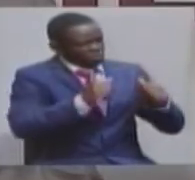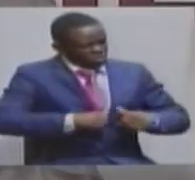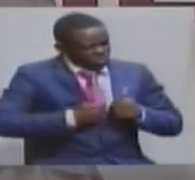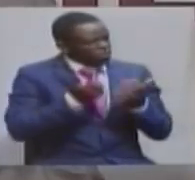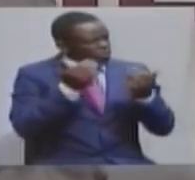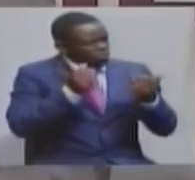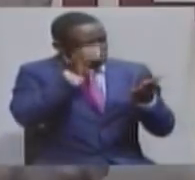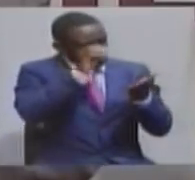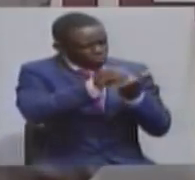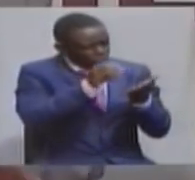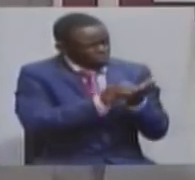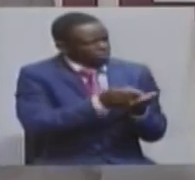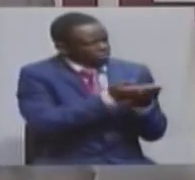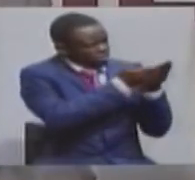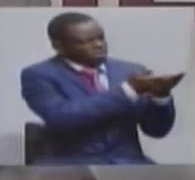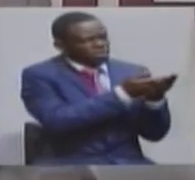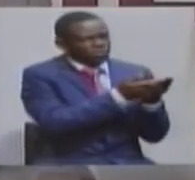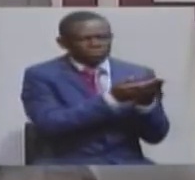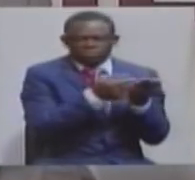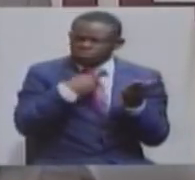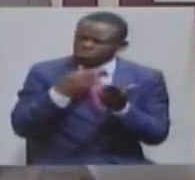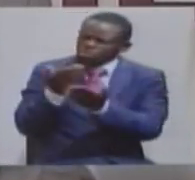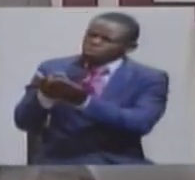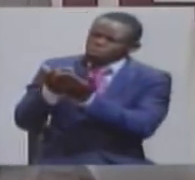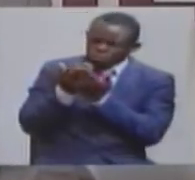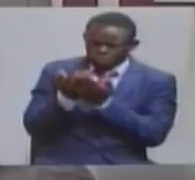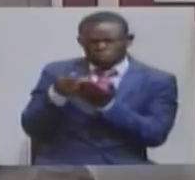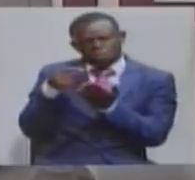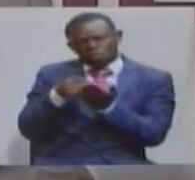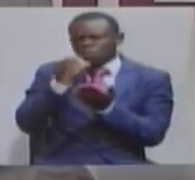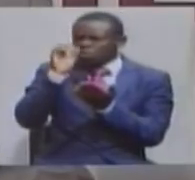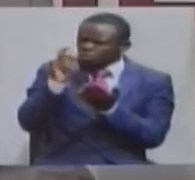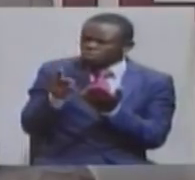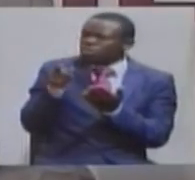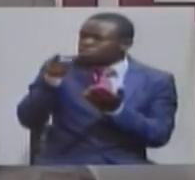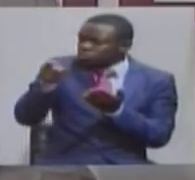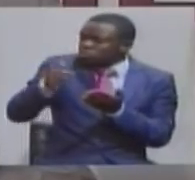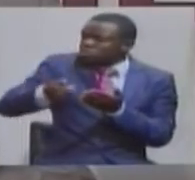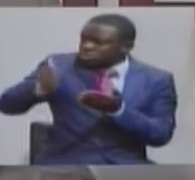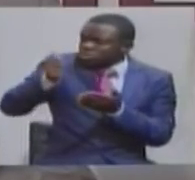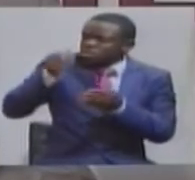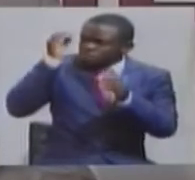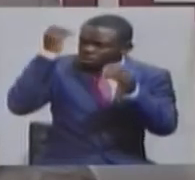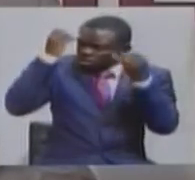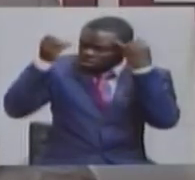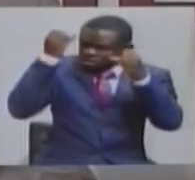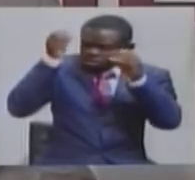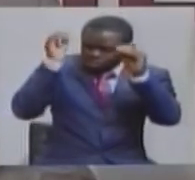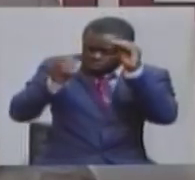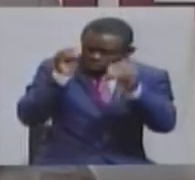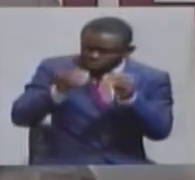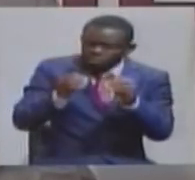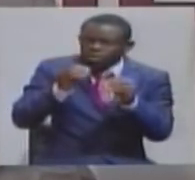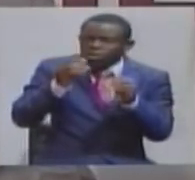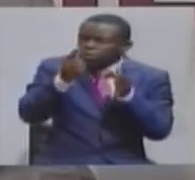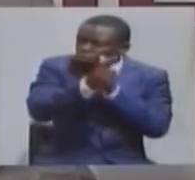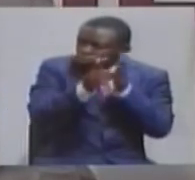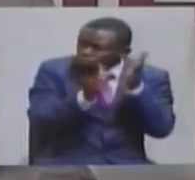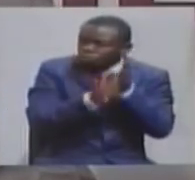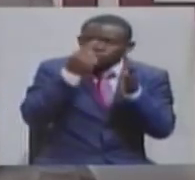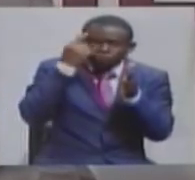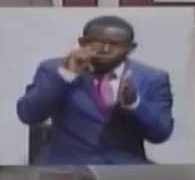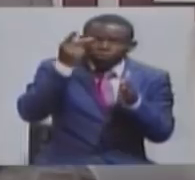on which you have arrived at consensus, government has no reason whatsoever to change. But on the 4 issues on which you have not arrived at consensus